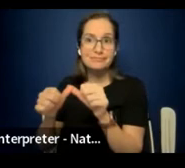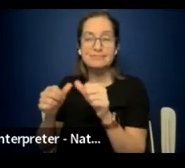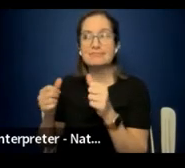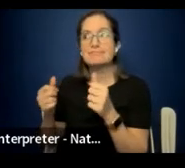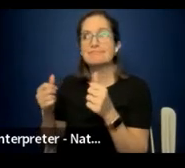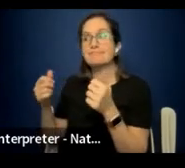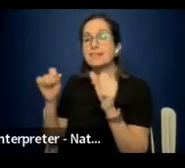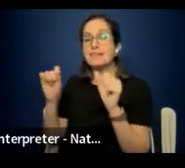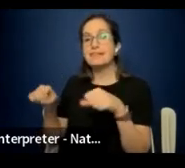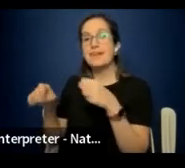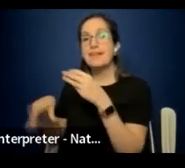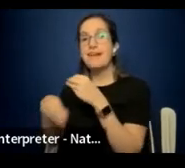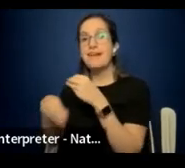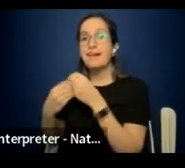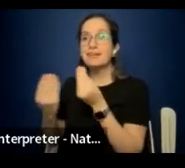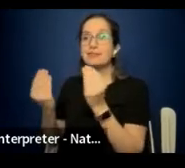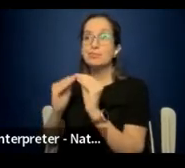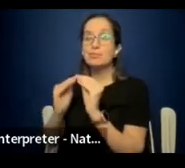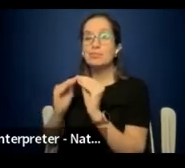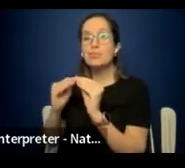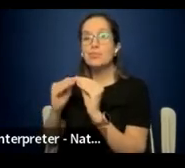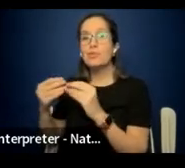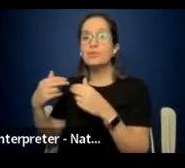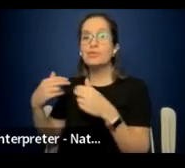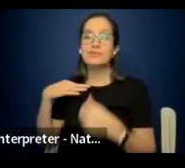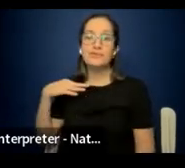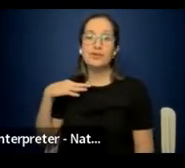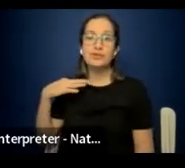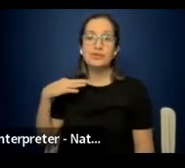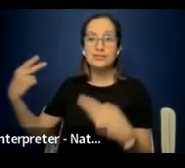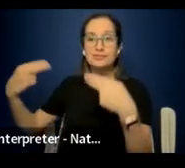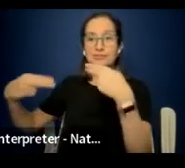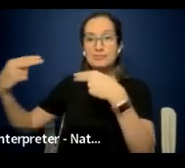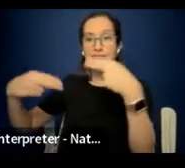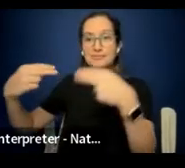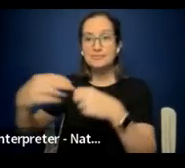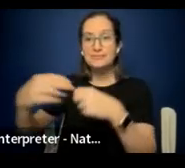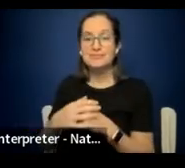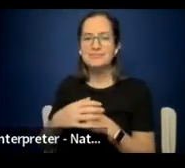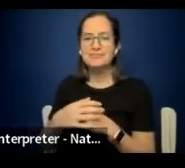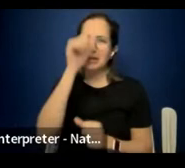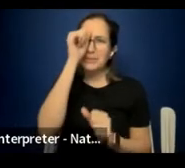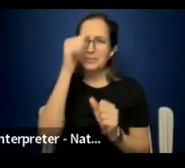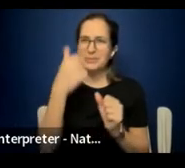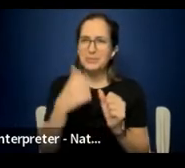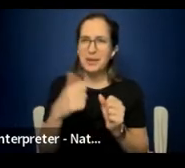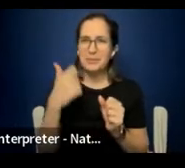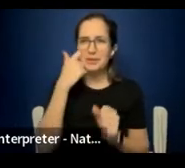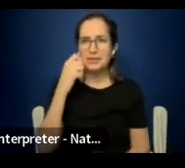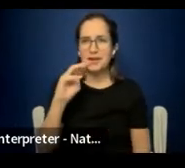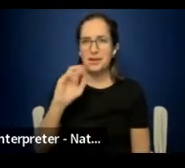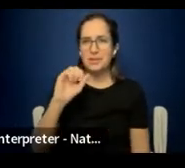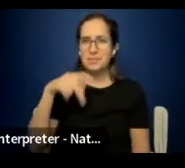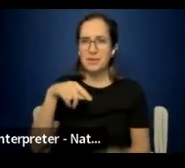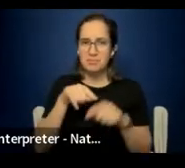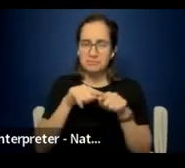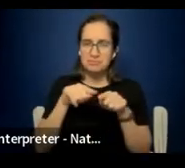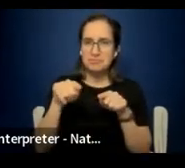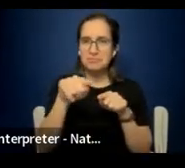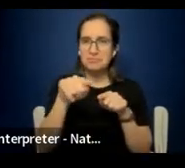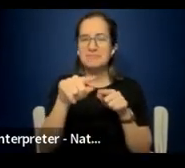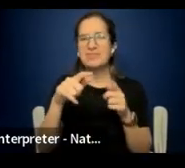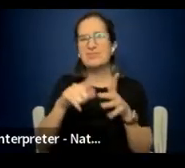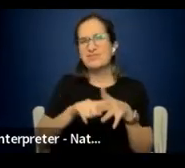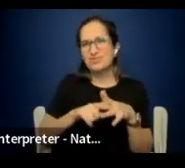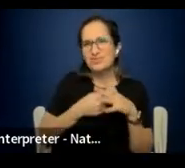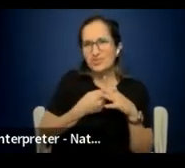loyal base of ambassadors. So we went through that journey mapping exercise and we only looked at the very first piece of it. But I want to talk a little bit about